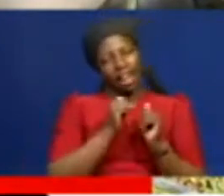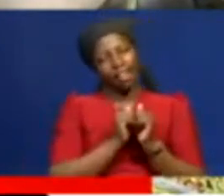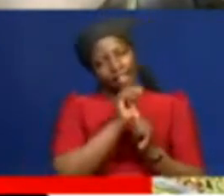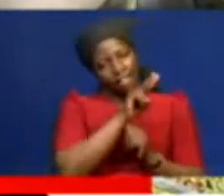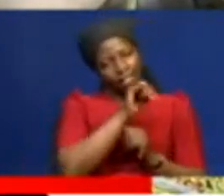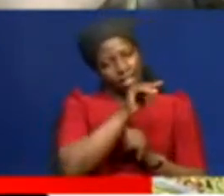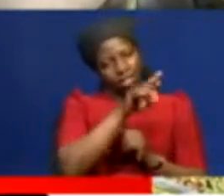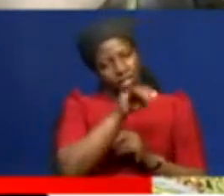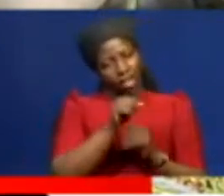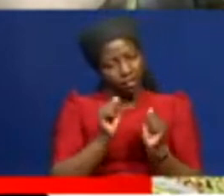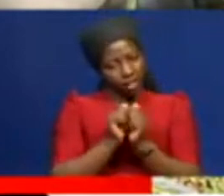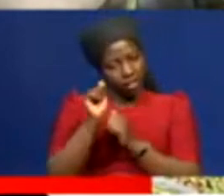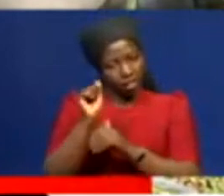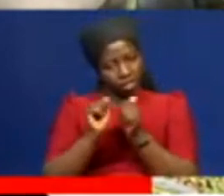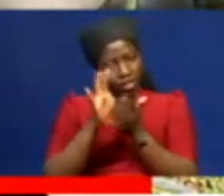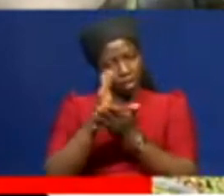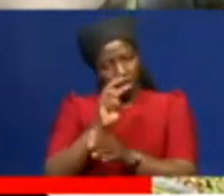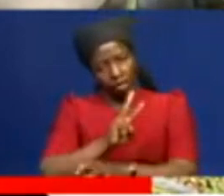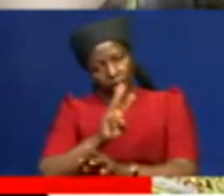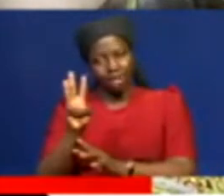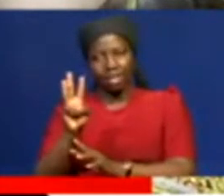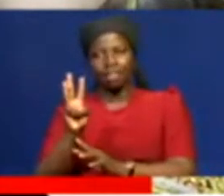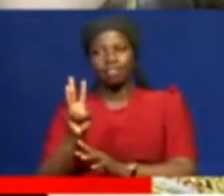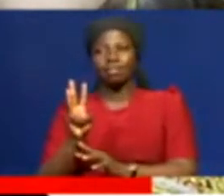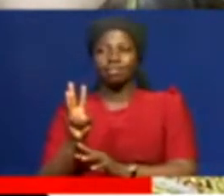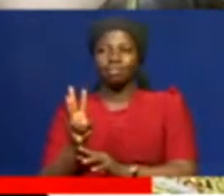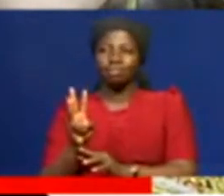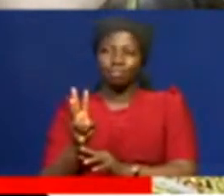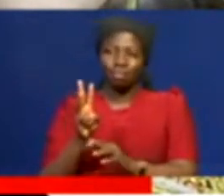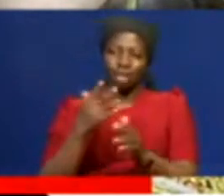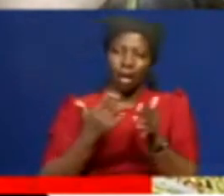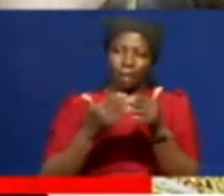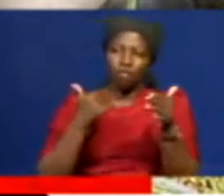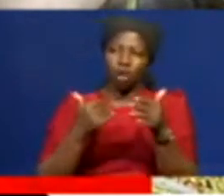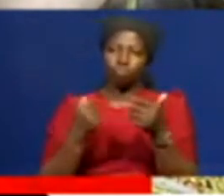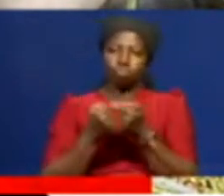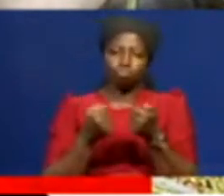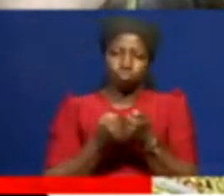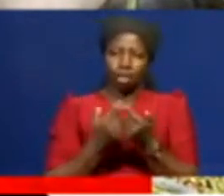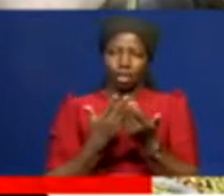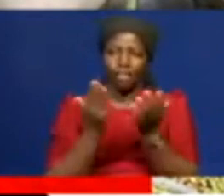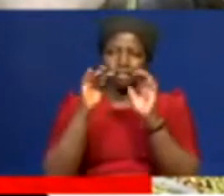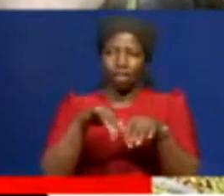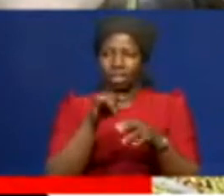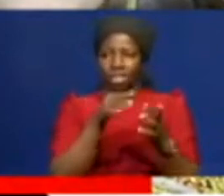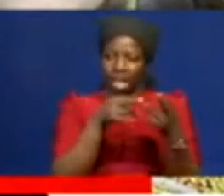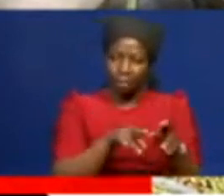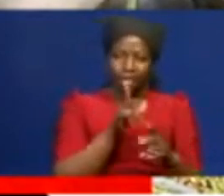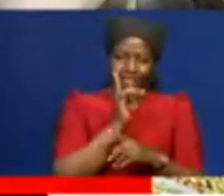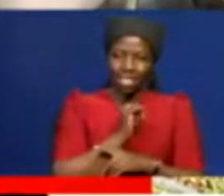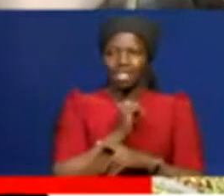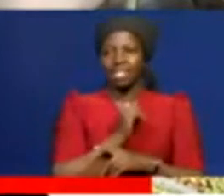which was part of the Western pre-season event. And we did have it under the floodlights. Mm-hmm. It was awesome, and the